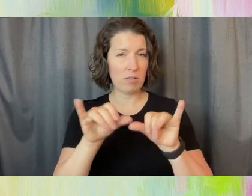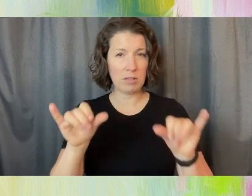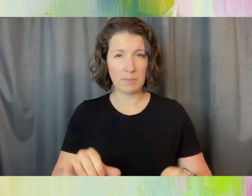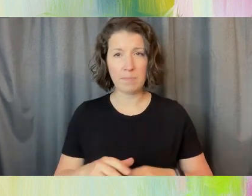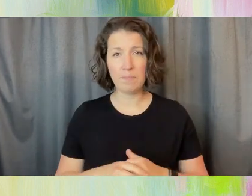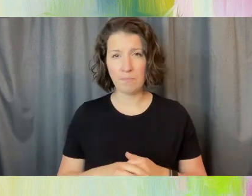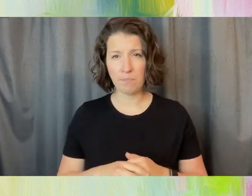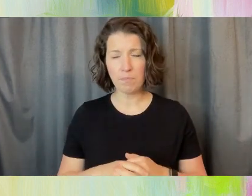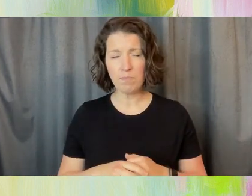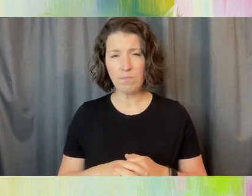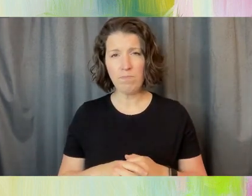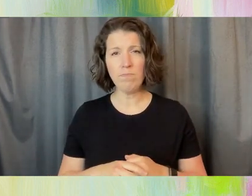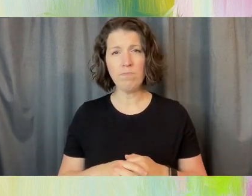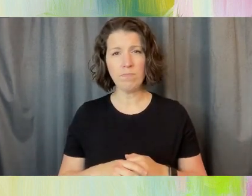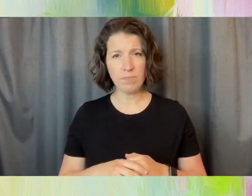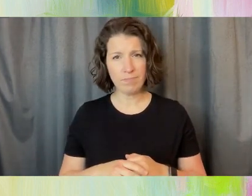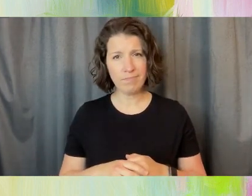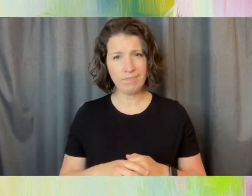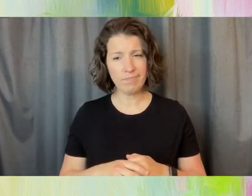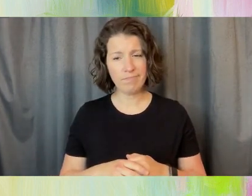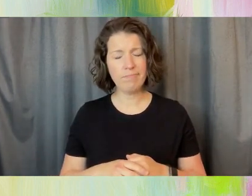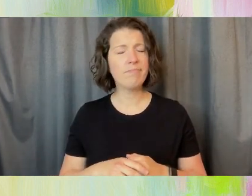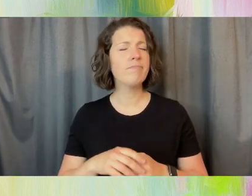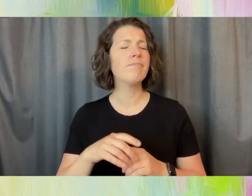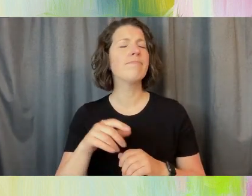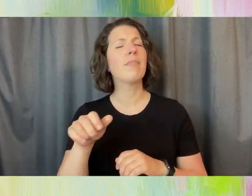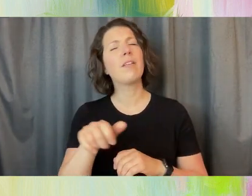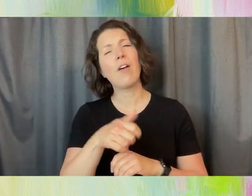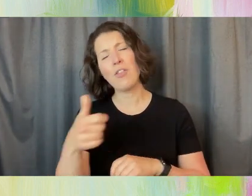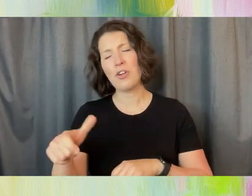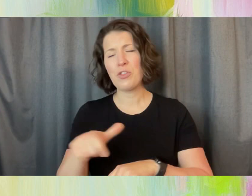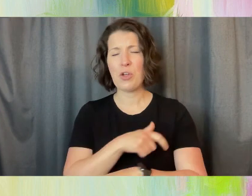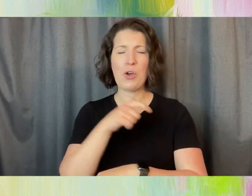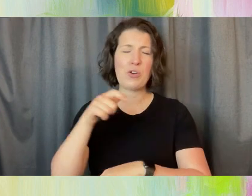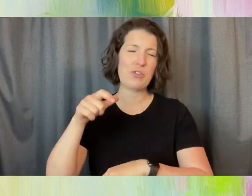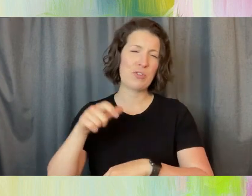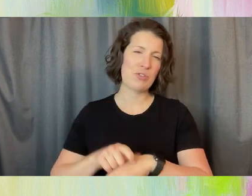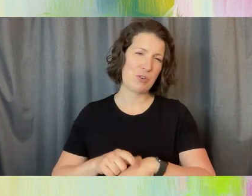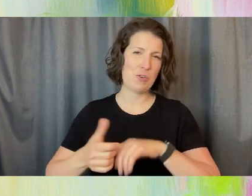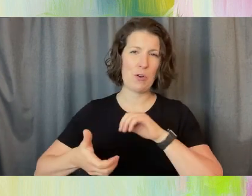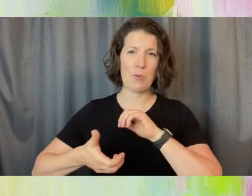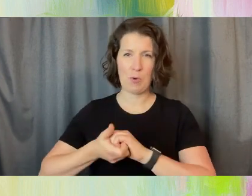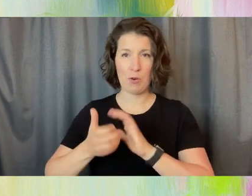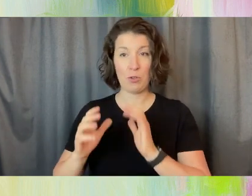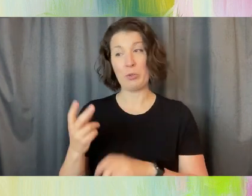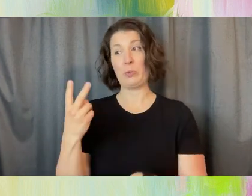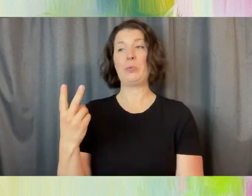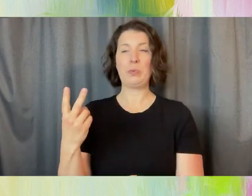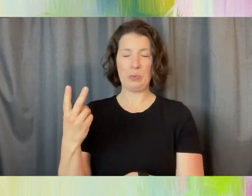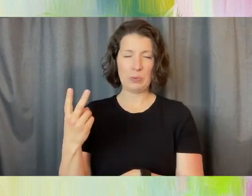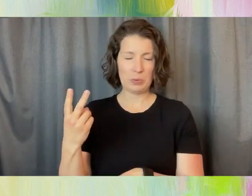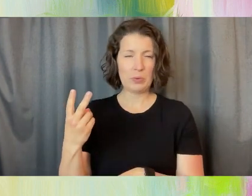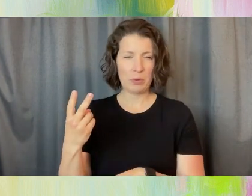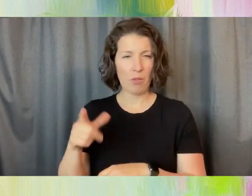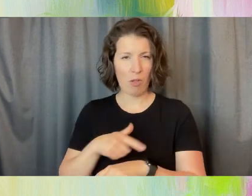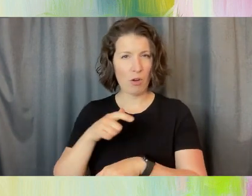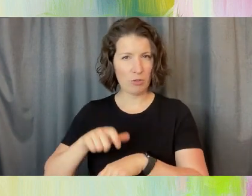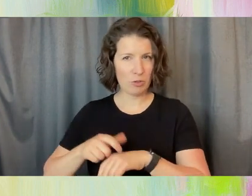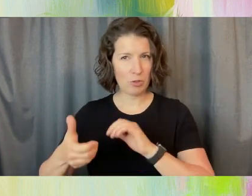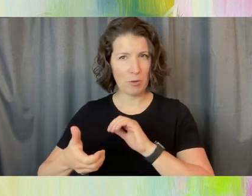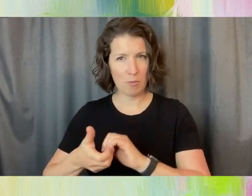So another very long-term partner, actually two long-term partners and friends who will be part of